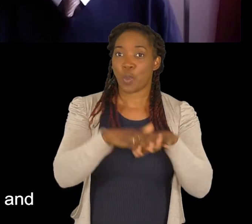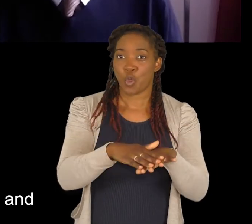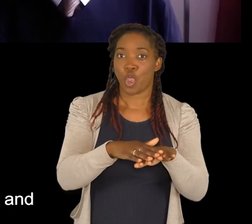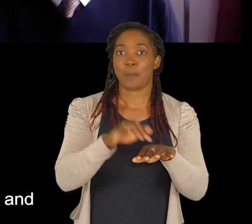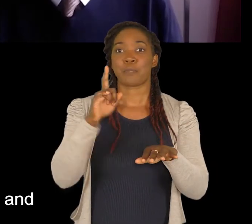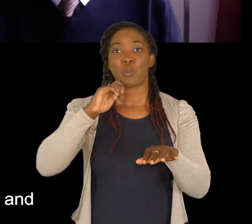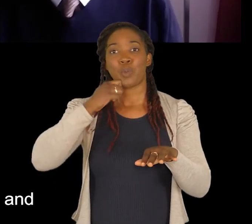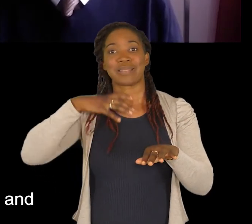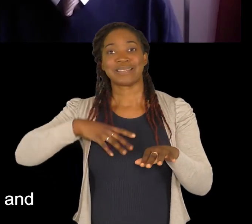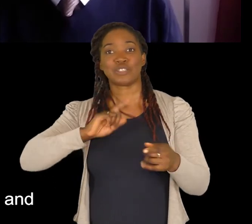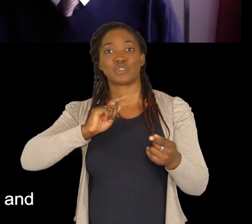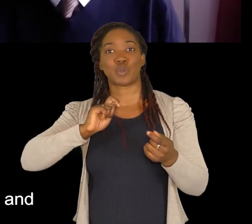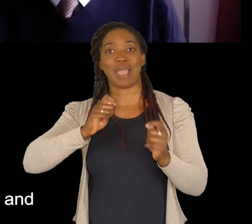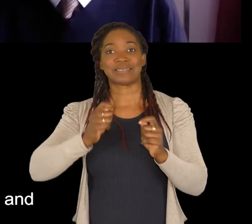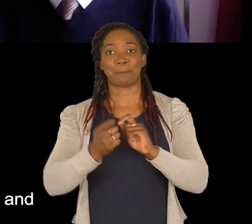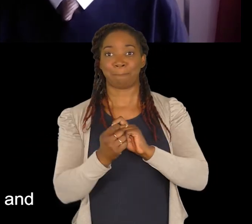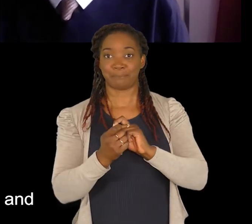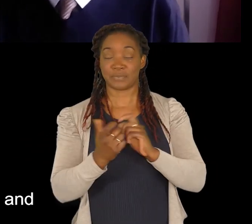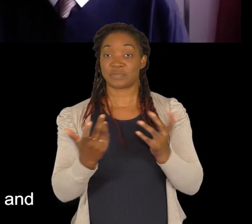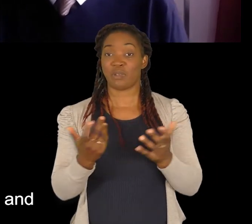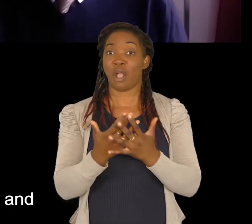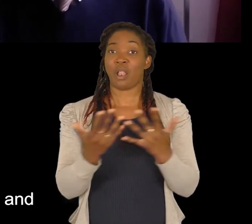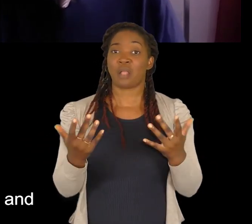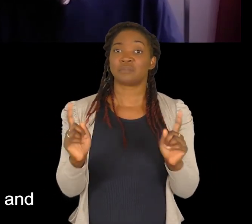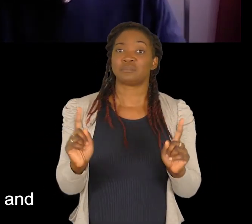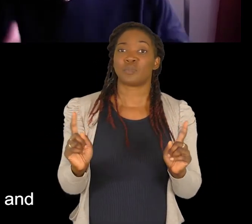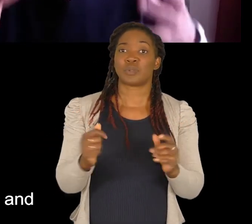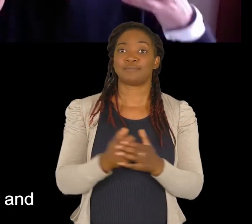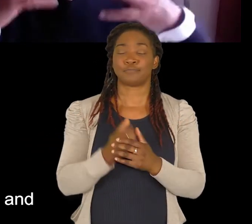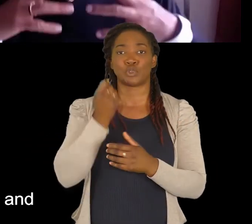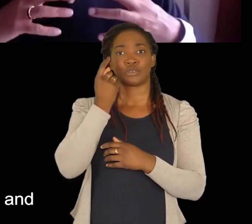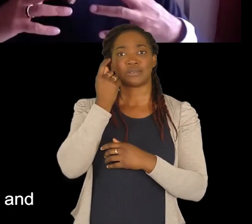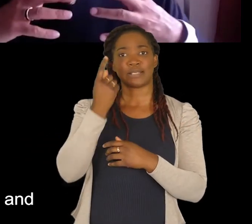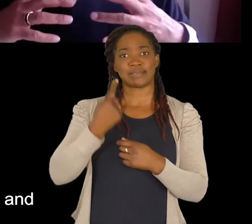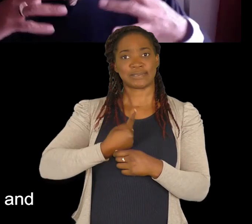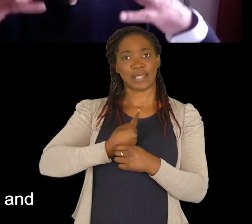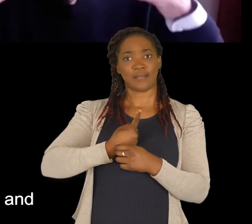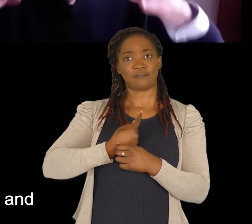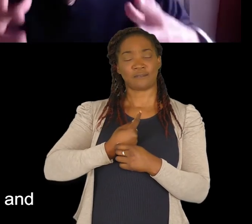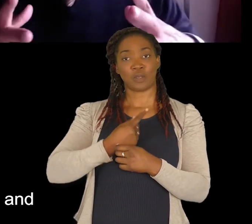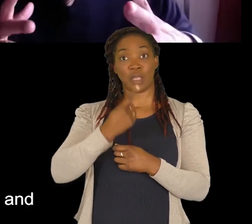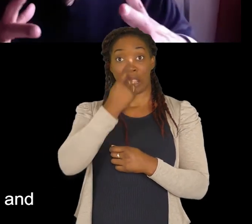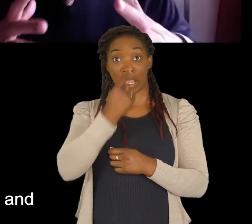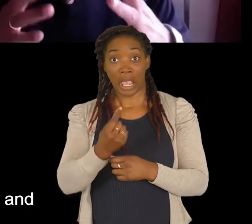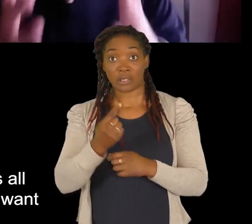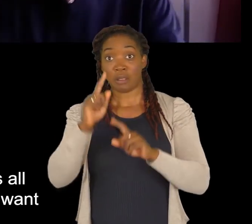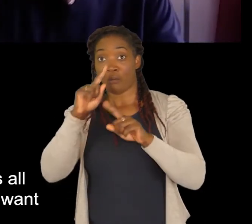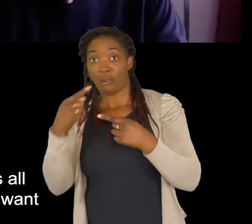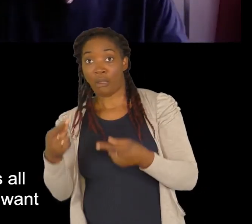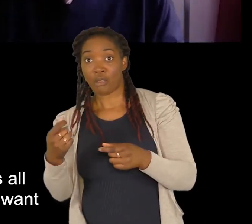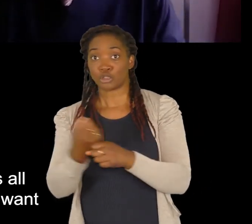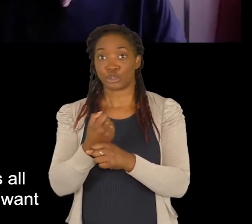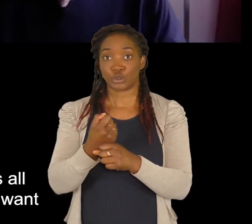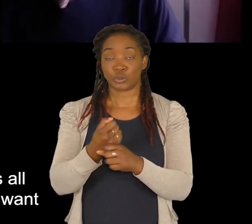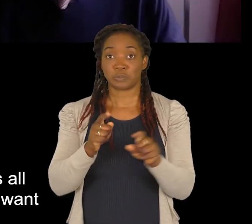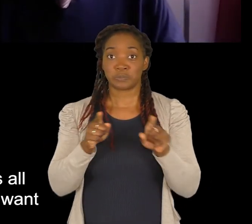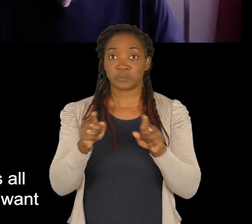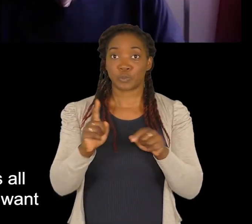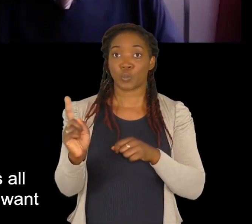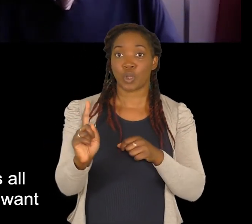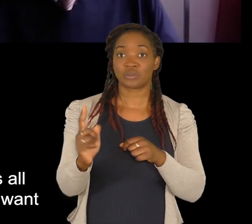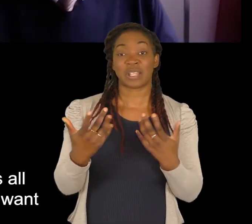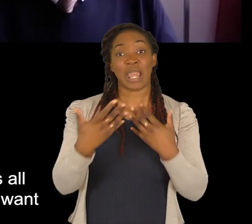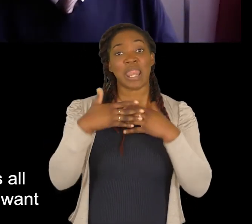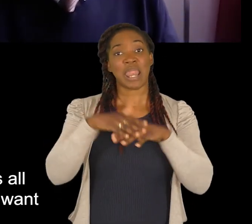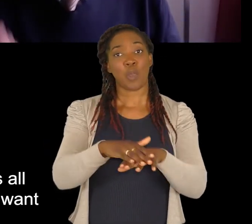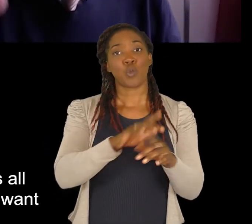make adaptations, you know, but a lot of it is sort of understanding yourself and what you can do and what your capabilities are.